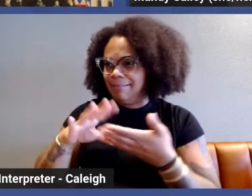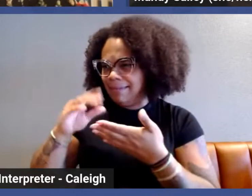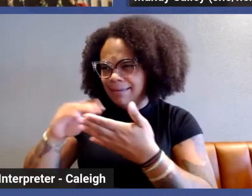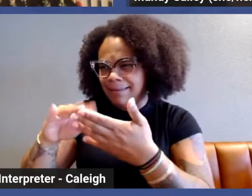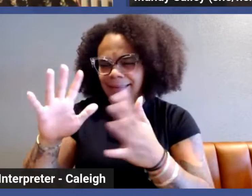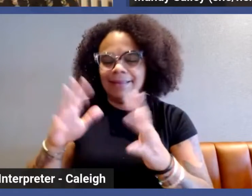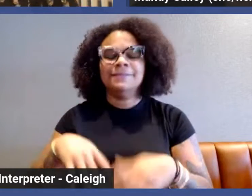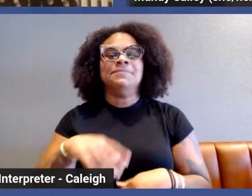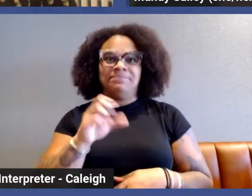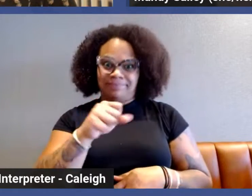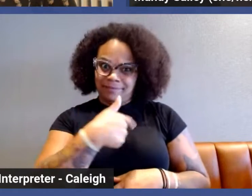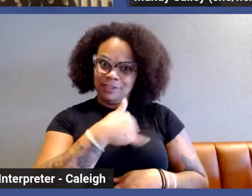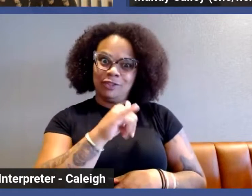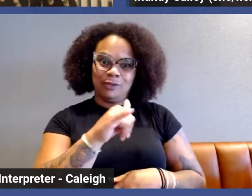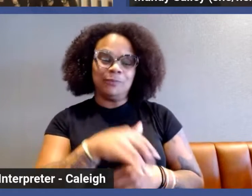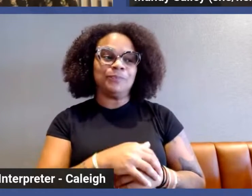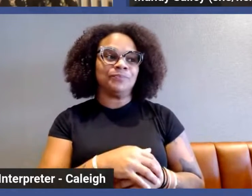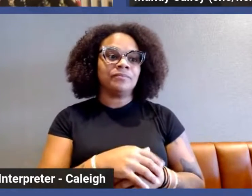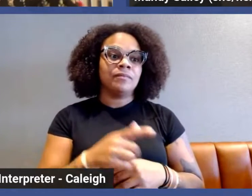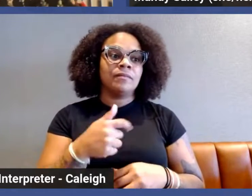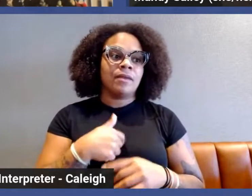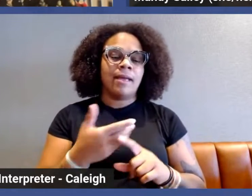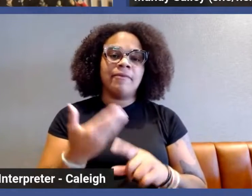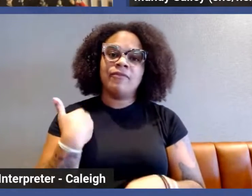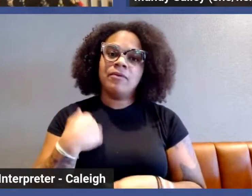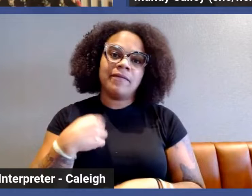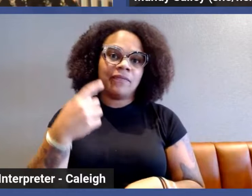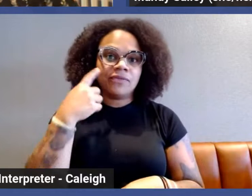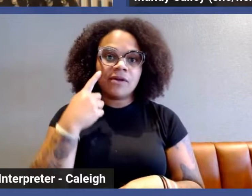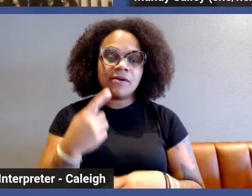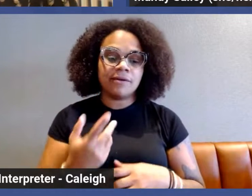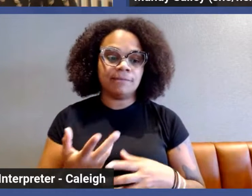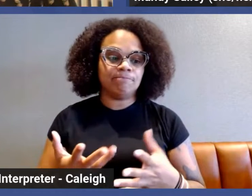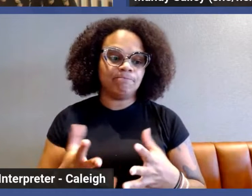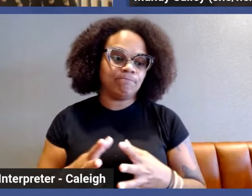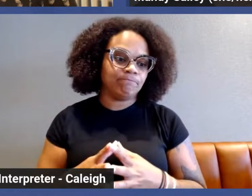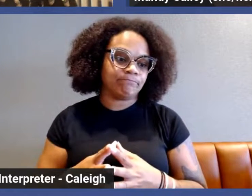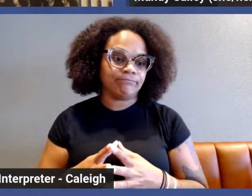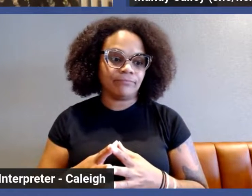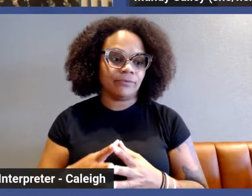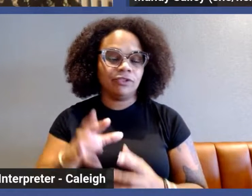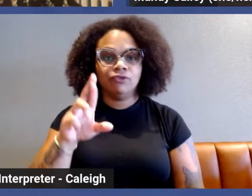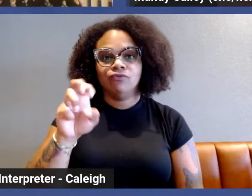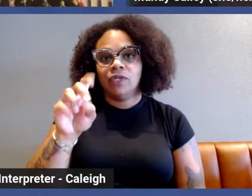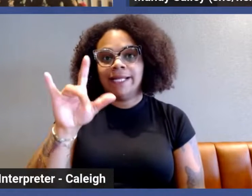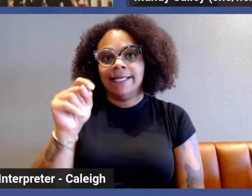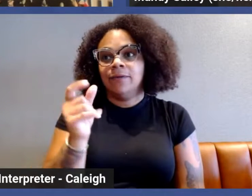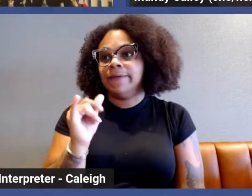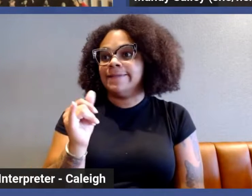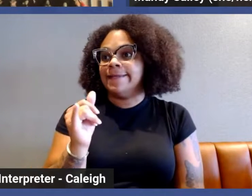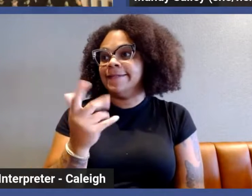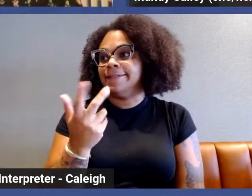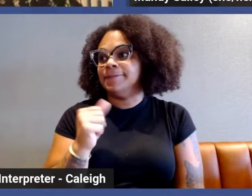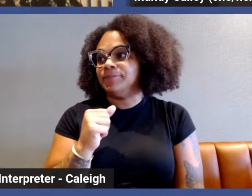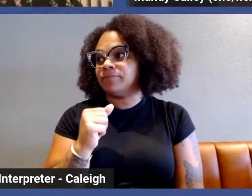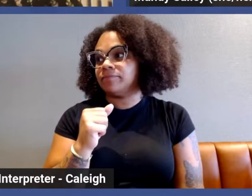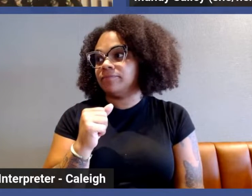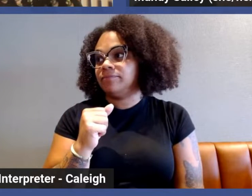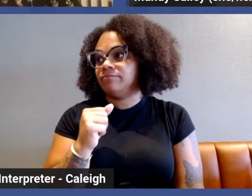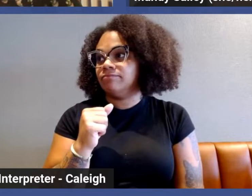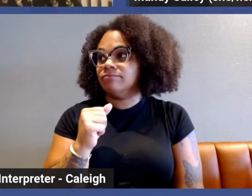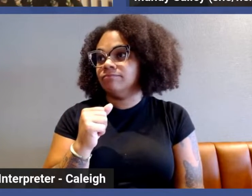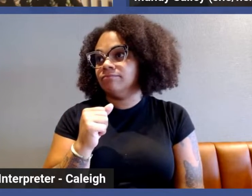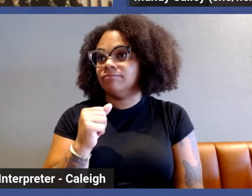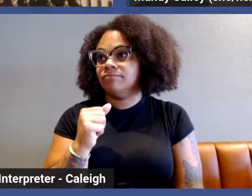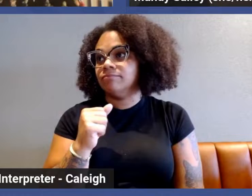too. And I was sort of under the impression that Reddit was a place that was still